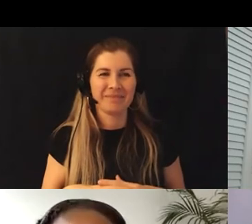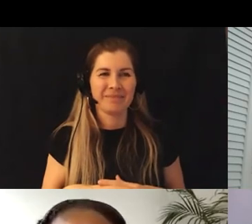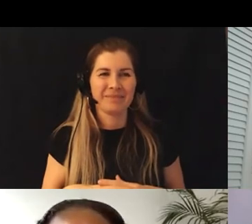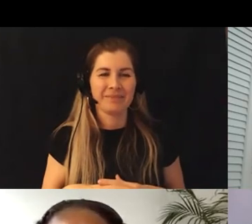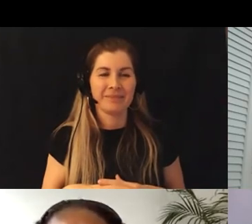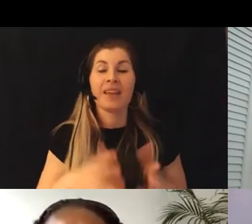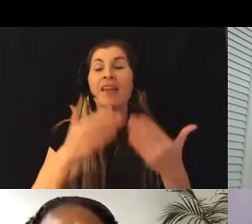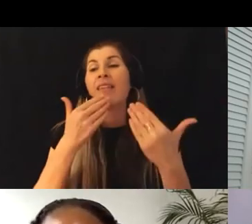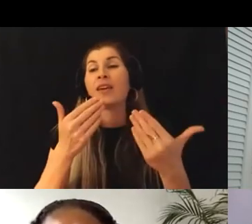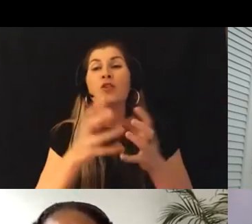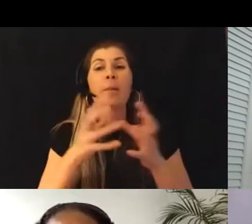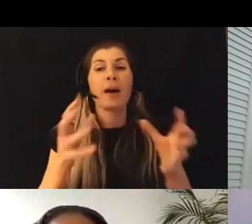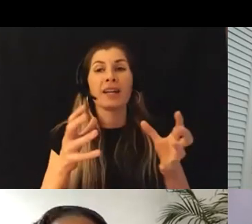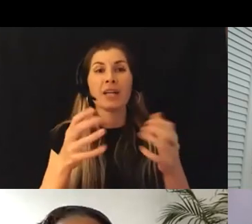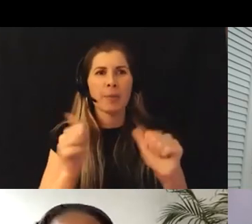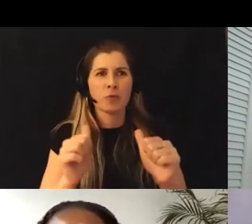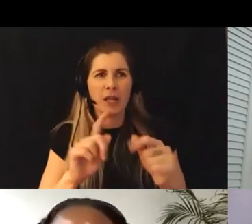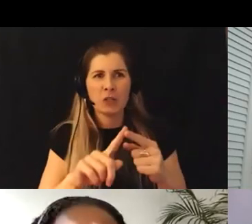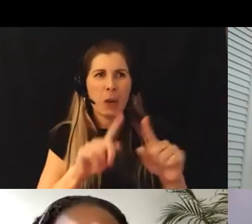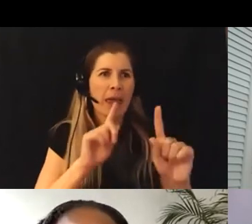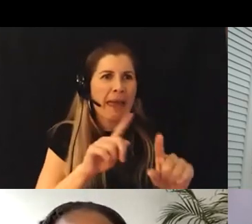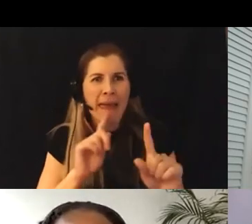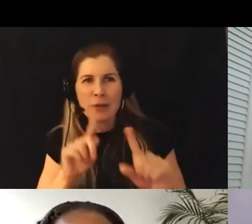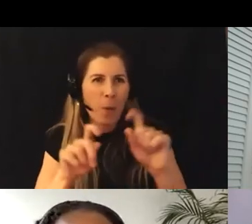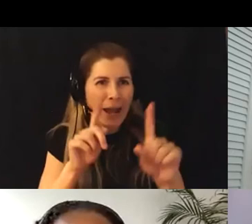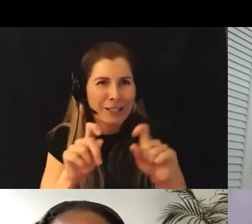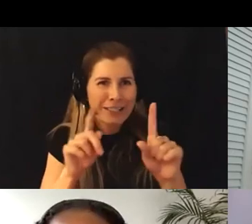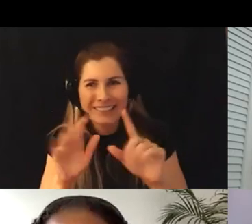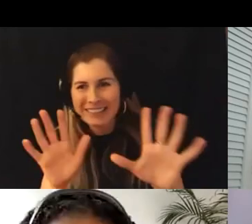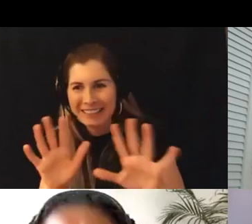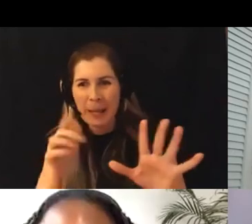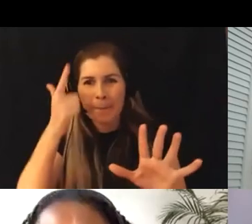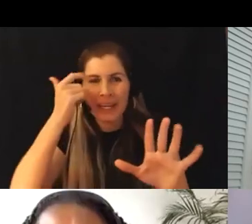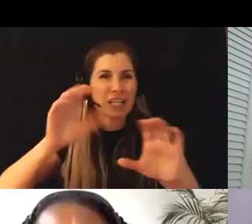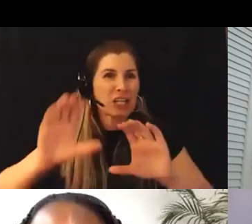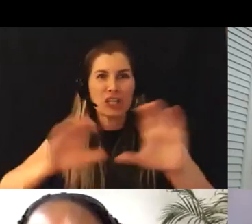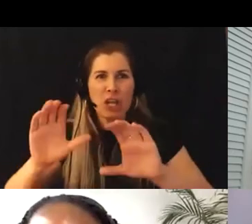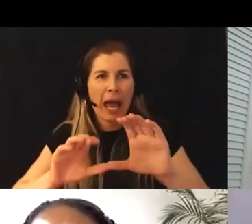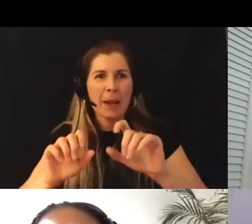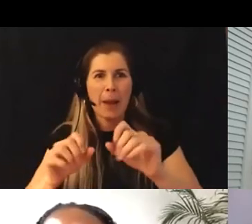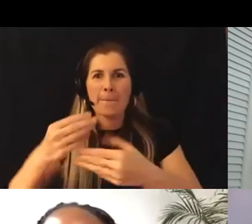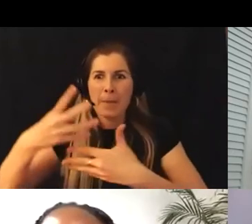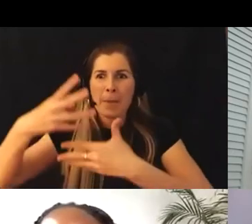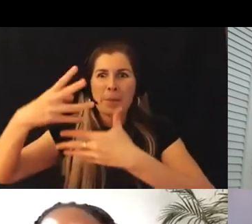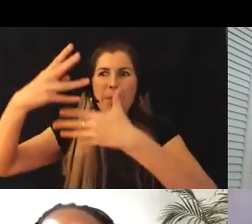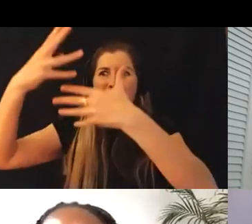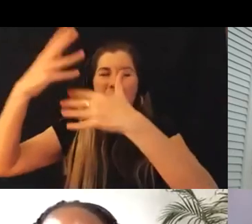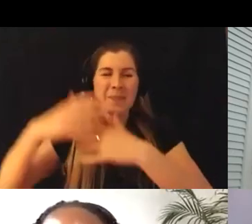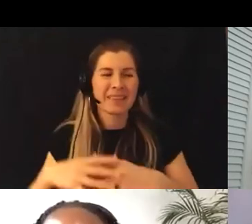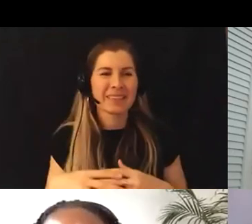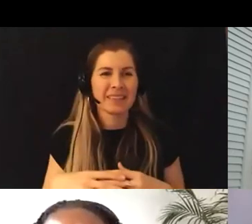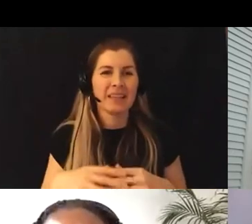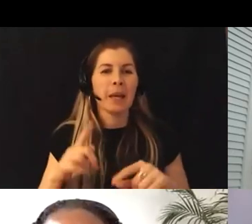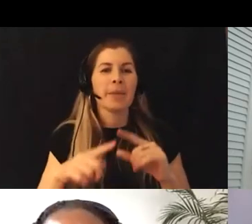Thank you so much. I'm trying to answer questions on the background because the chat is popping over there. but it's